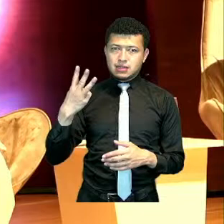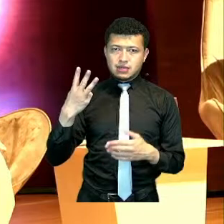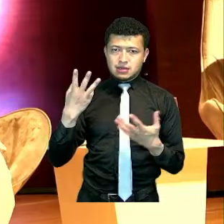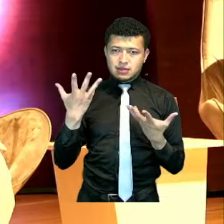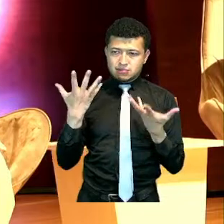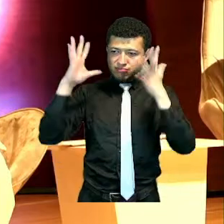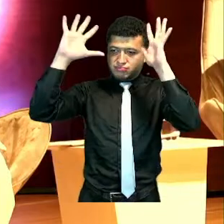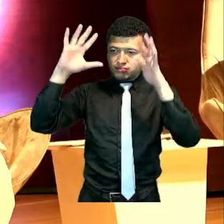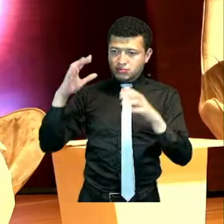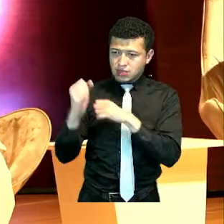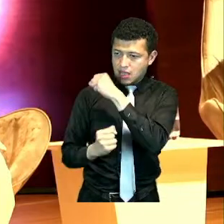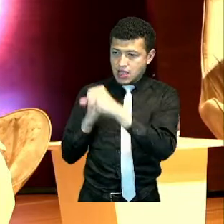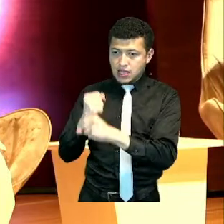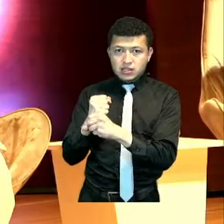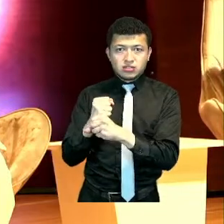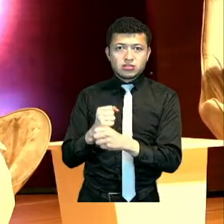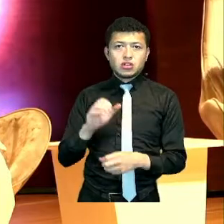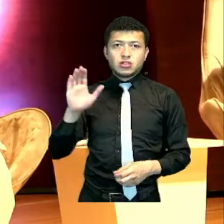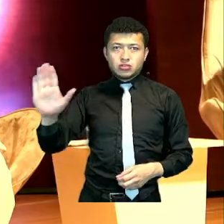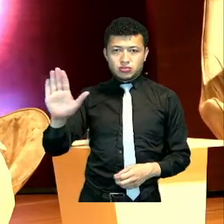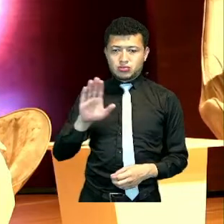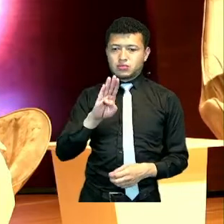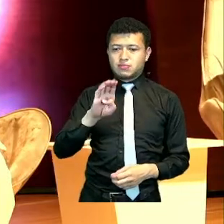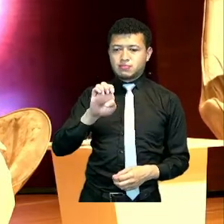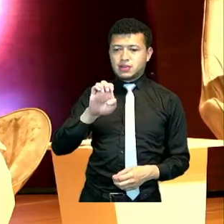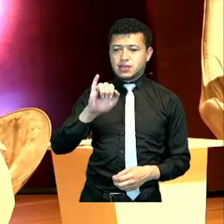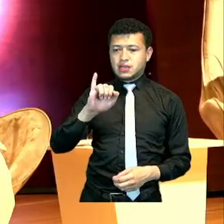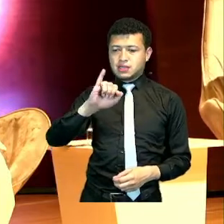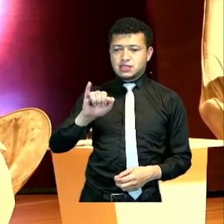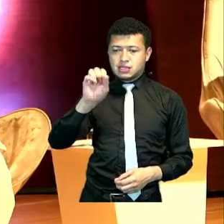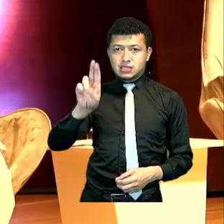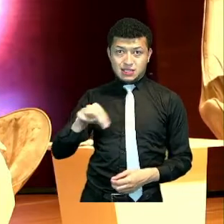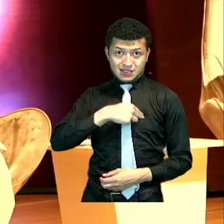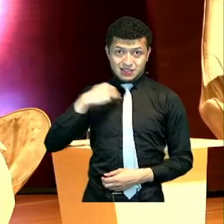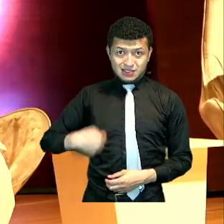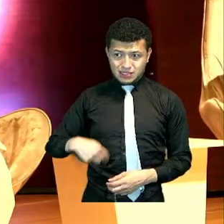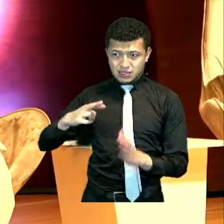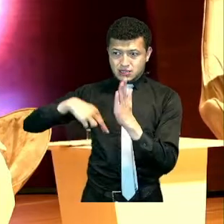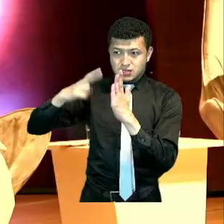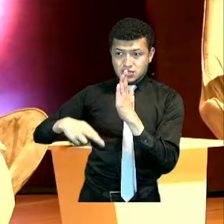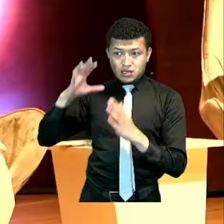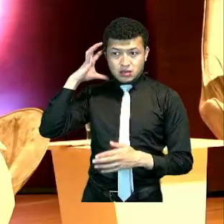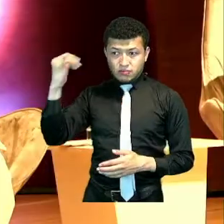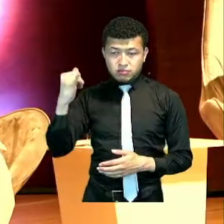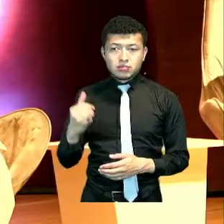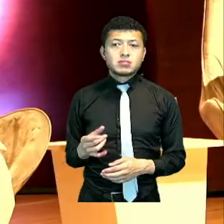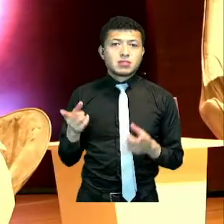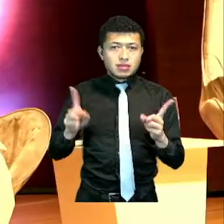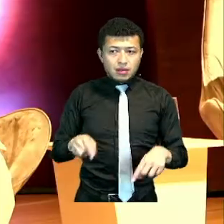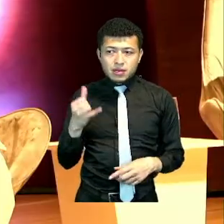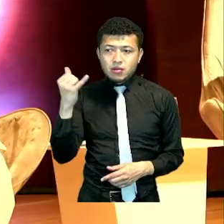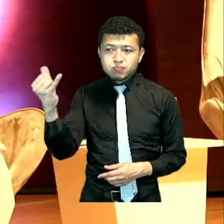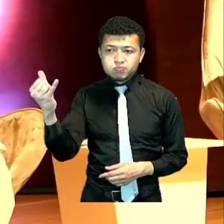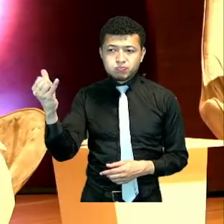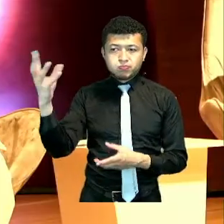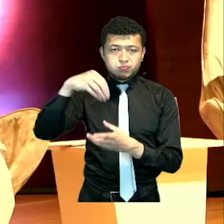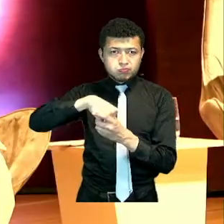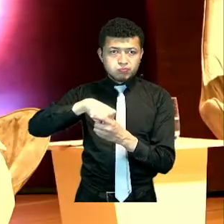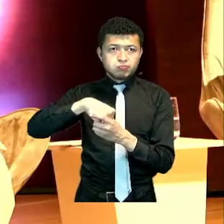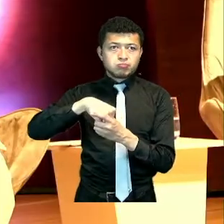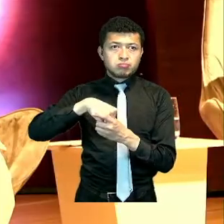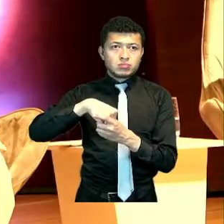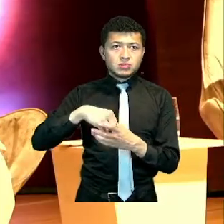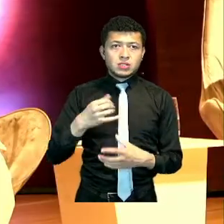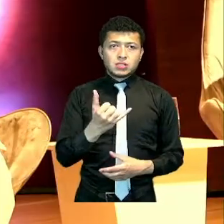opportunities to continue to bring attention to the plight of women and girls and to ensure